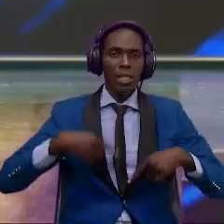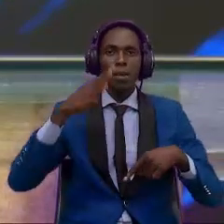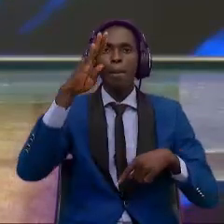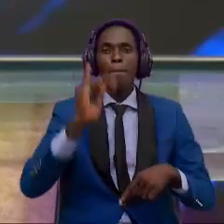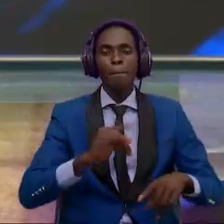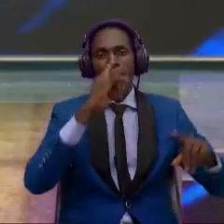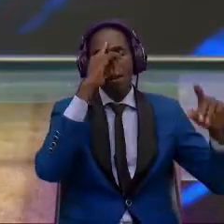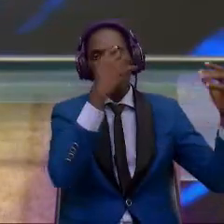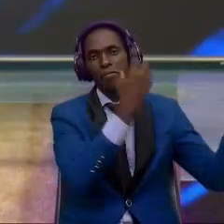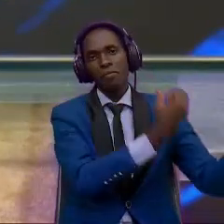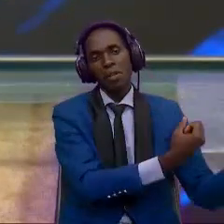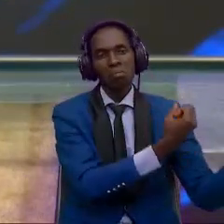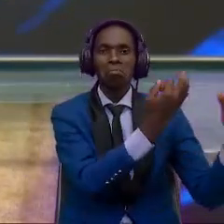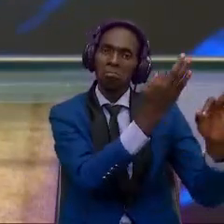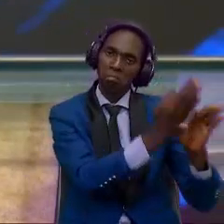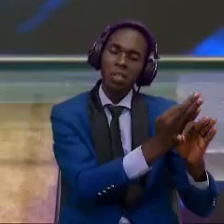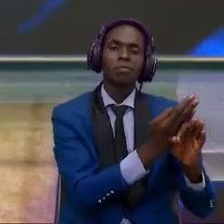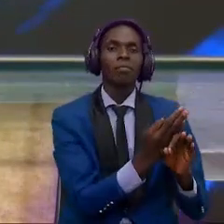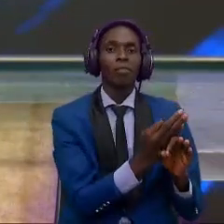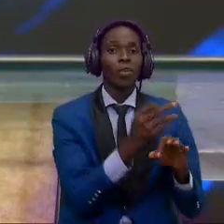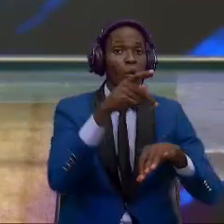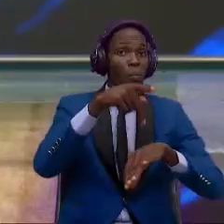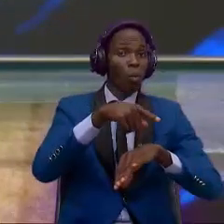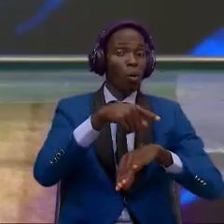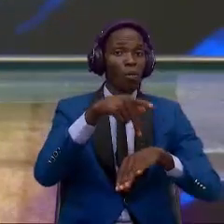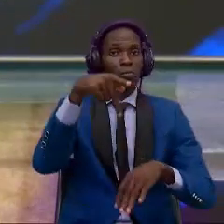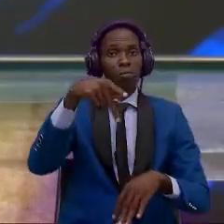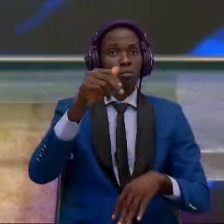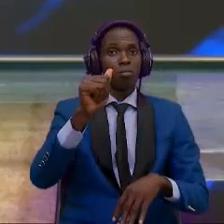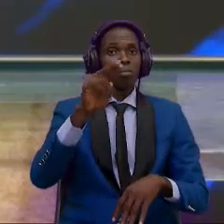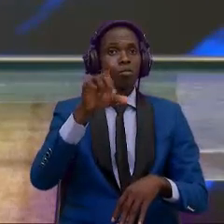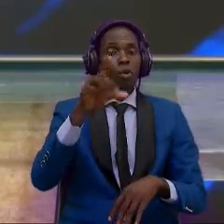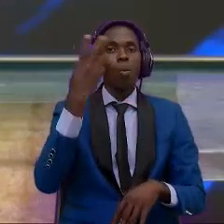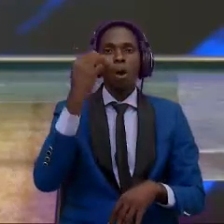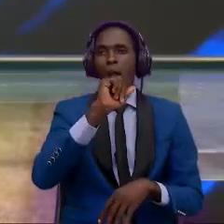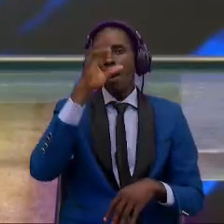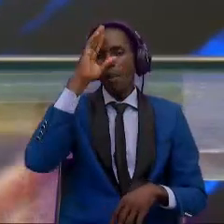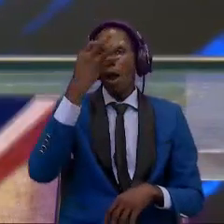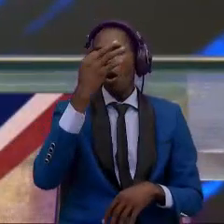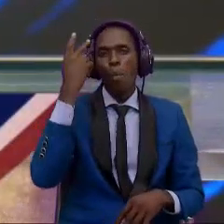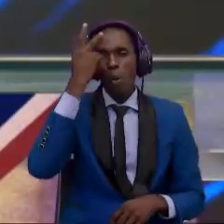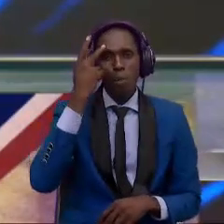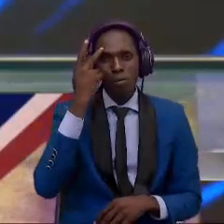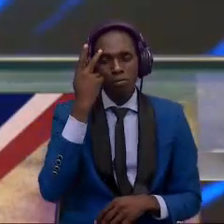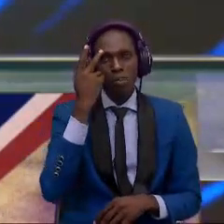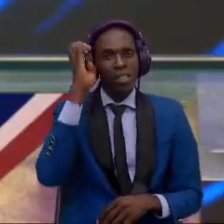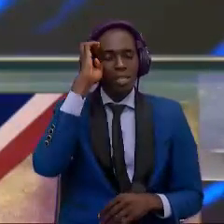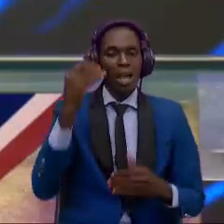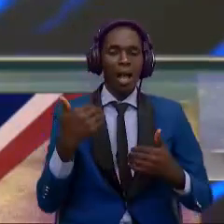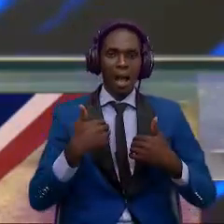Understand, Paul was a man of purpose, and he had passion for that purpose. He